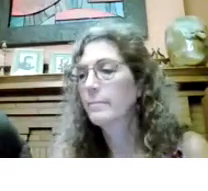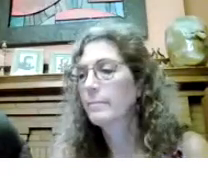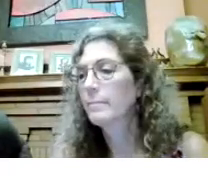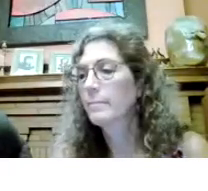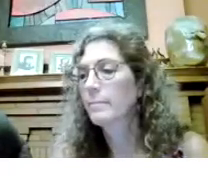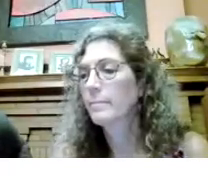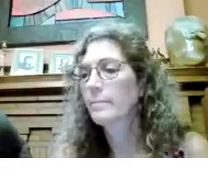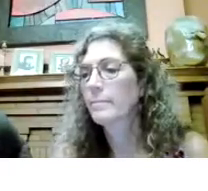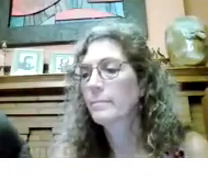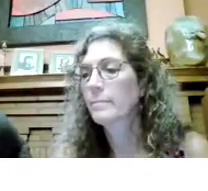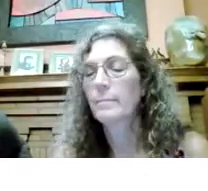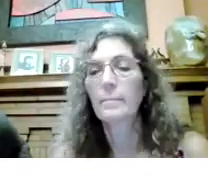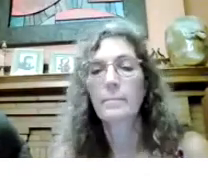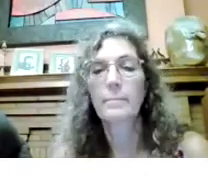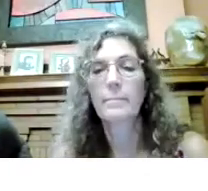to the signalized intersection.